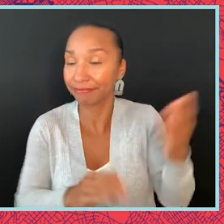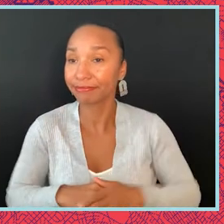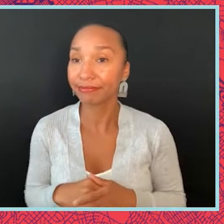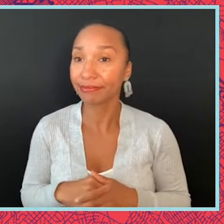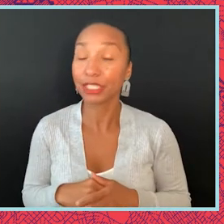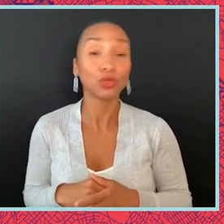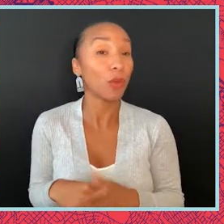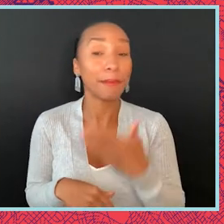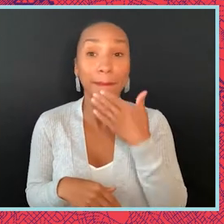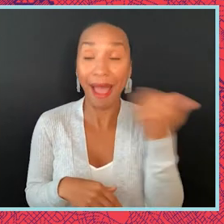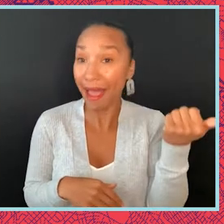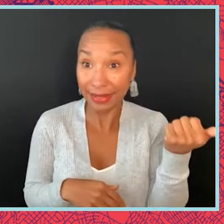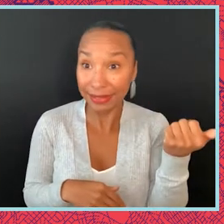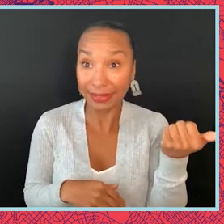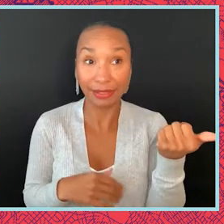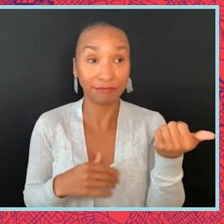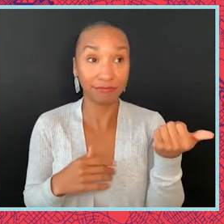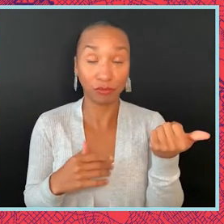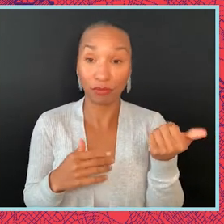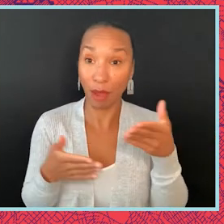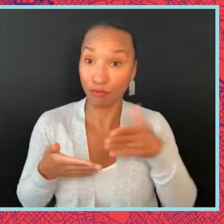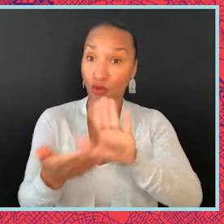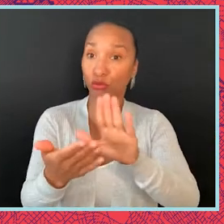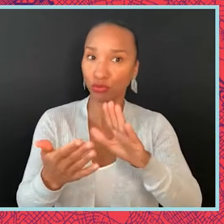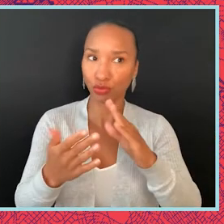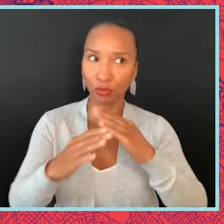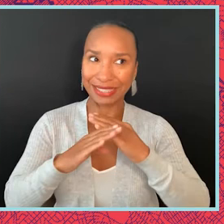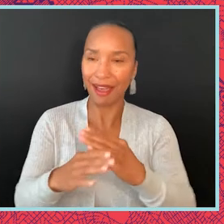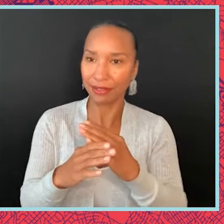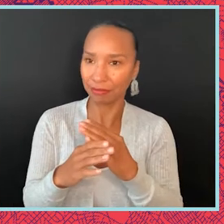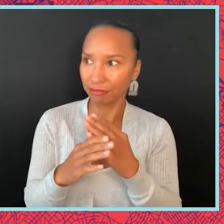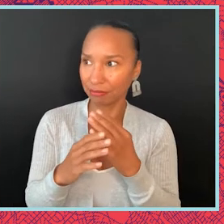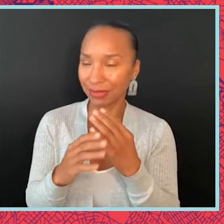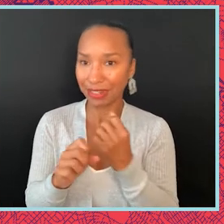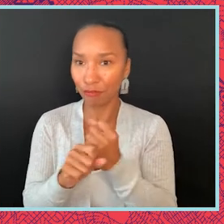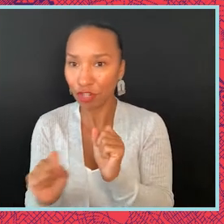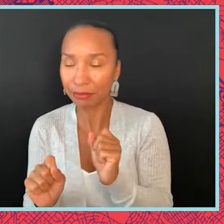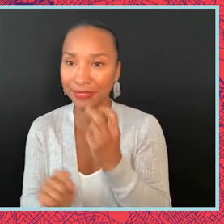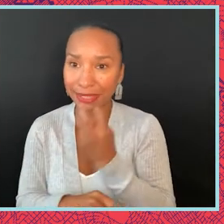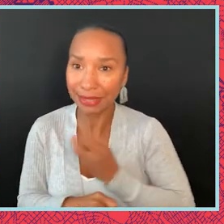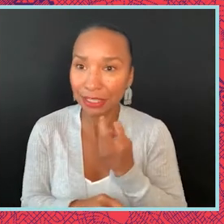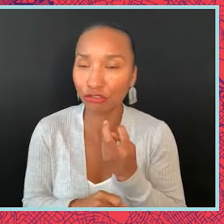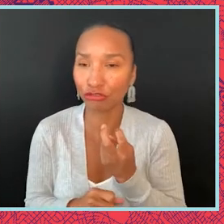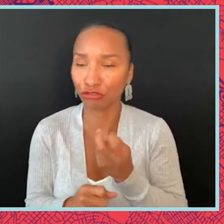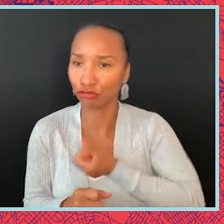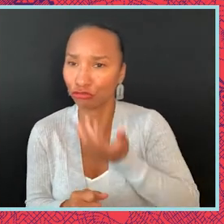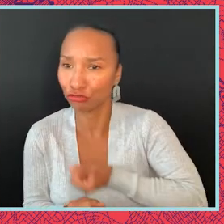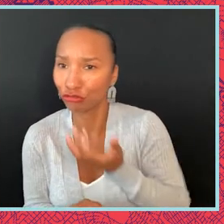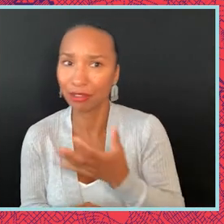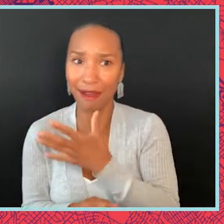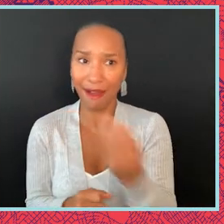you know, the best way to get to those who will protect freedom of speech, the best way to get to those values, at least in our